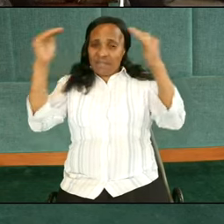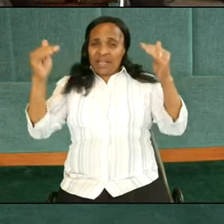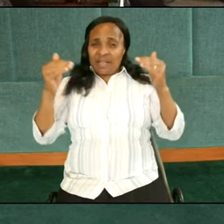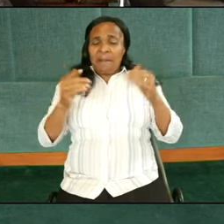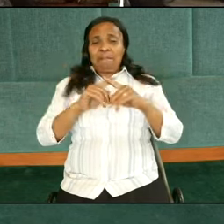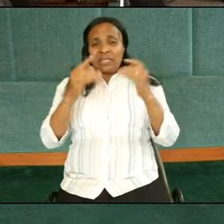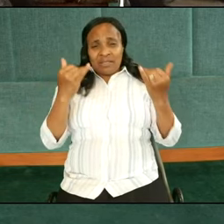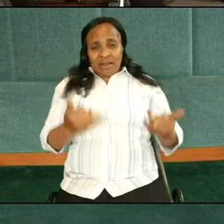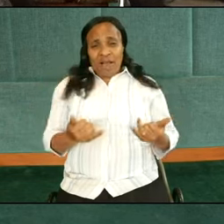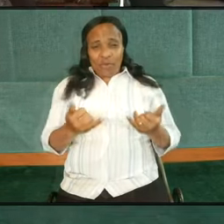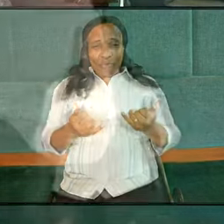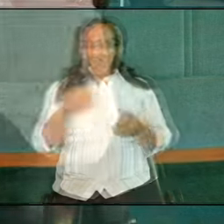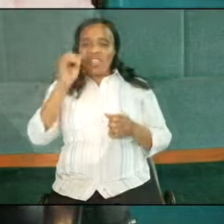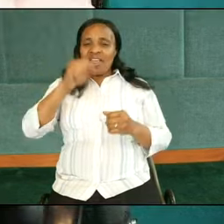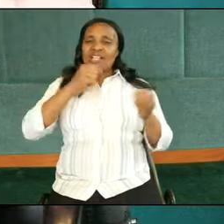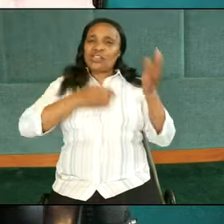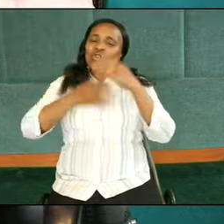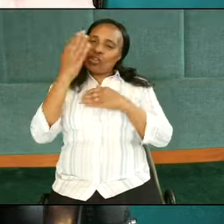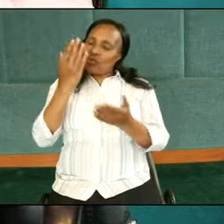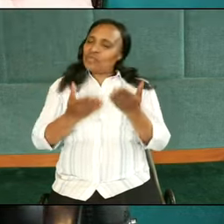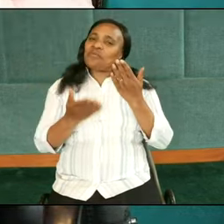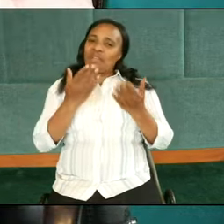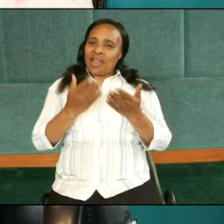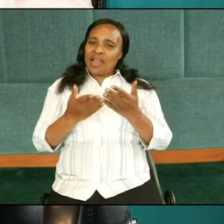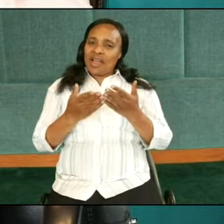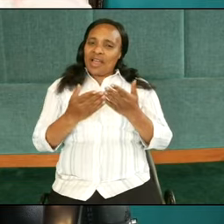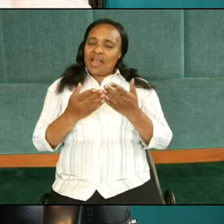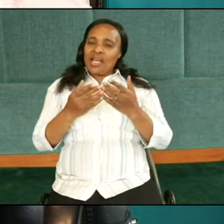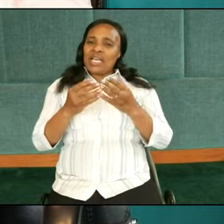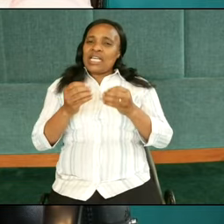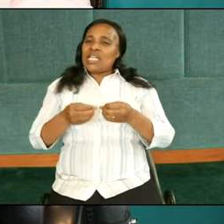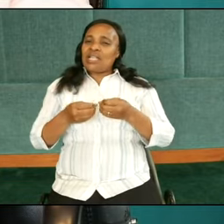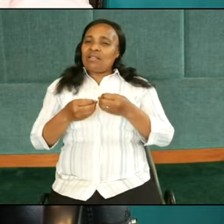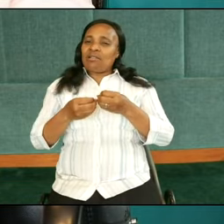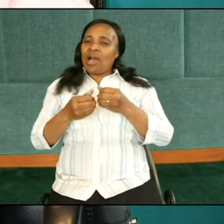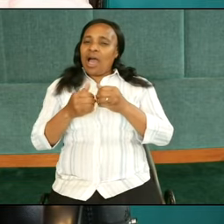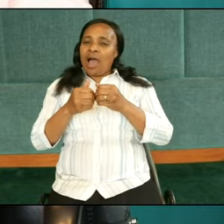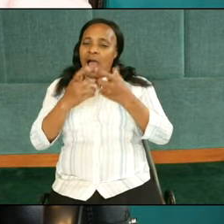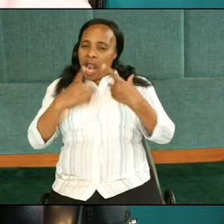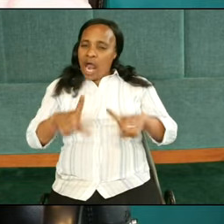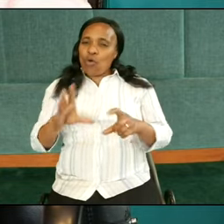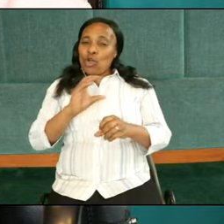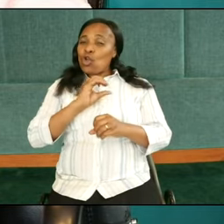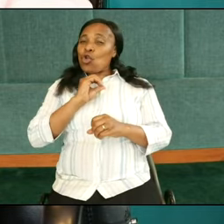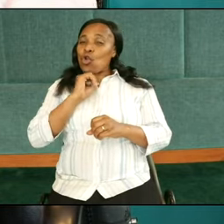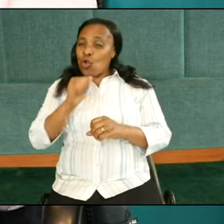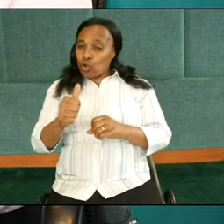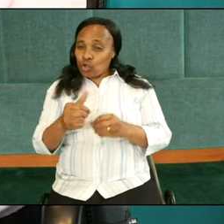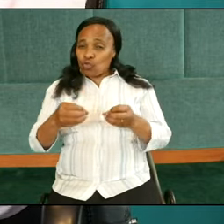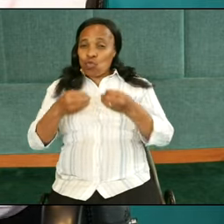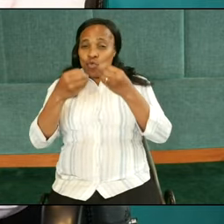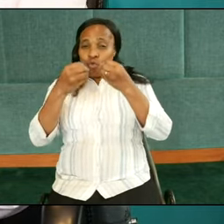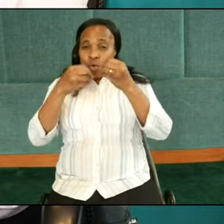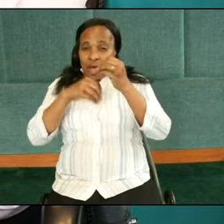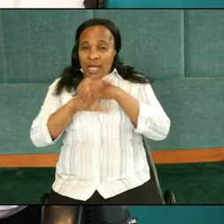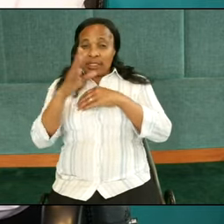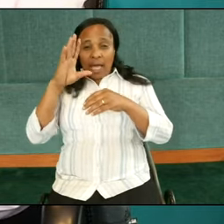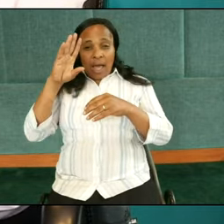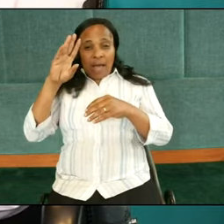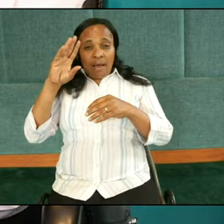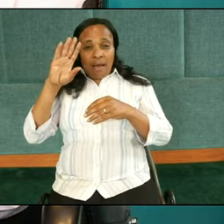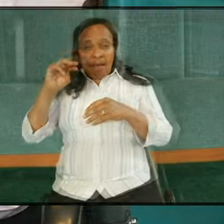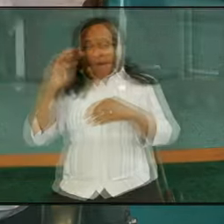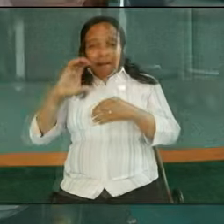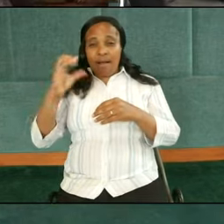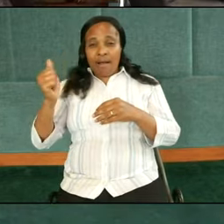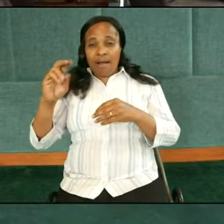But yes, it's God was fair in denying Moses entry into the promised land. Yeah. Okay. So for our